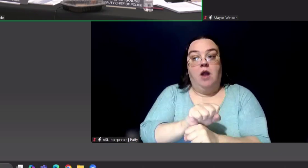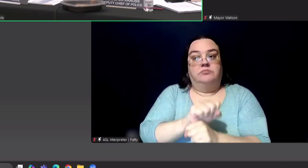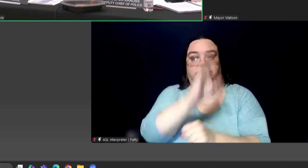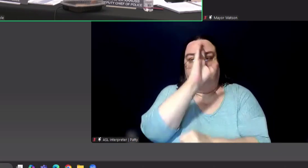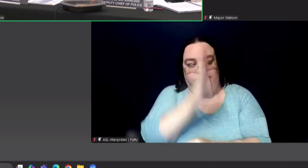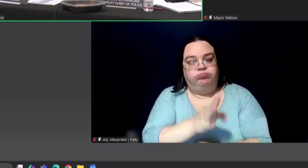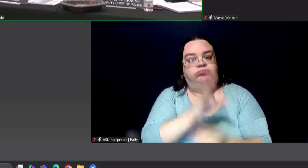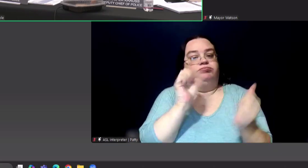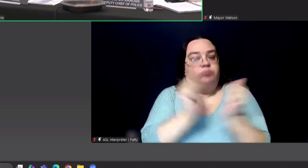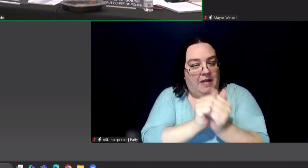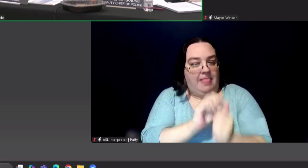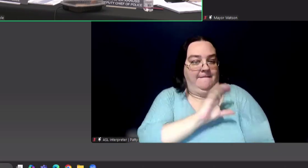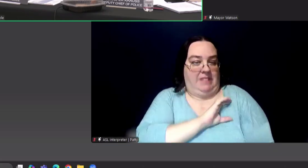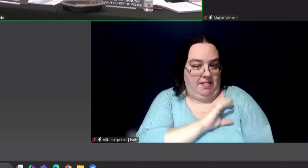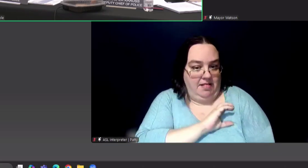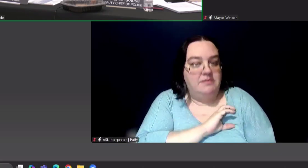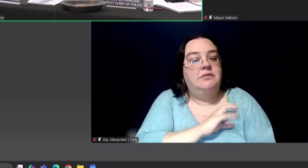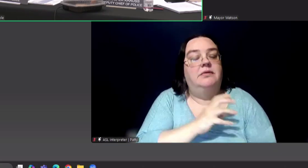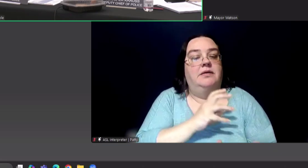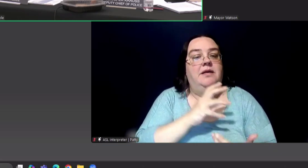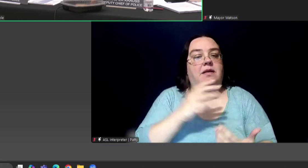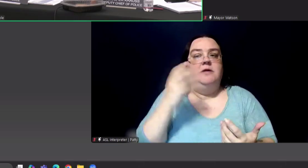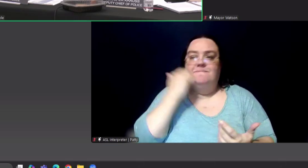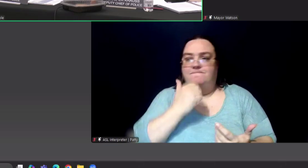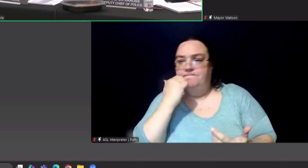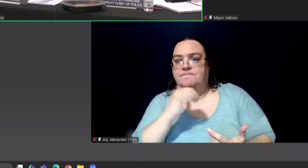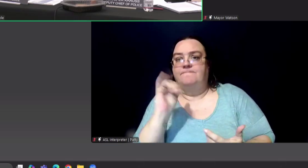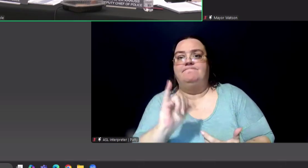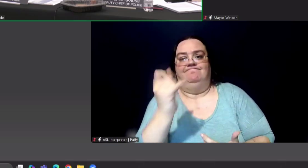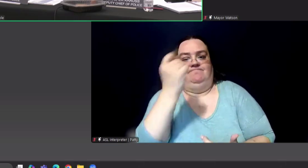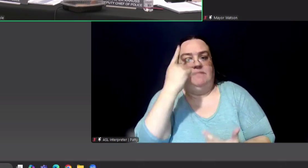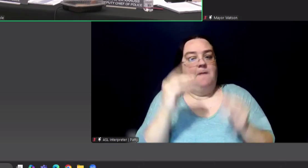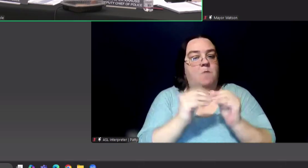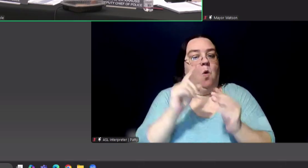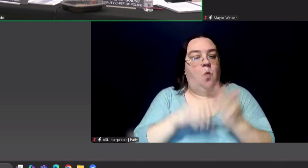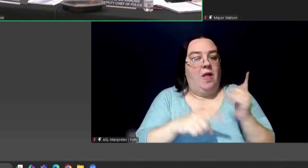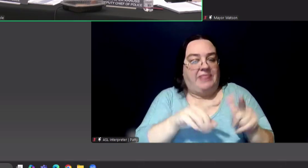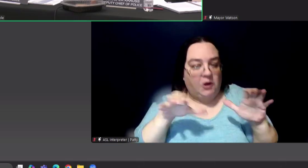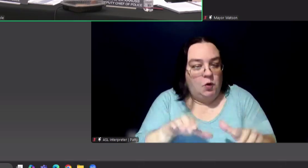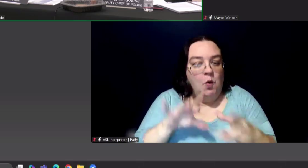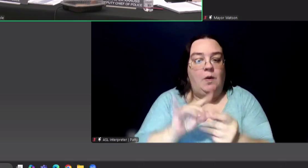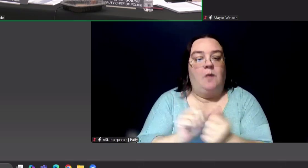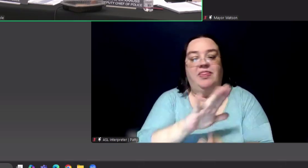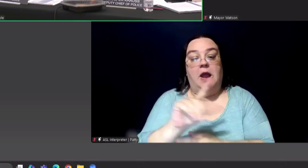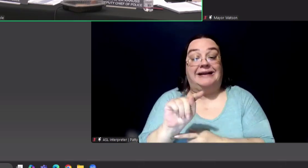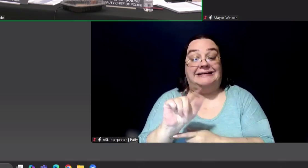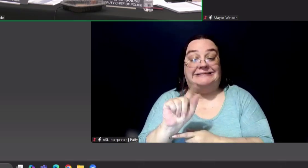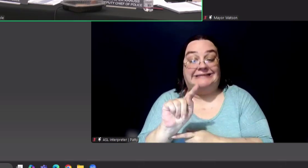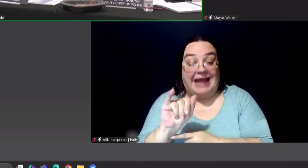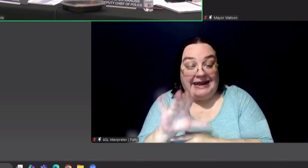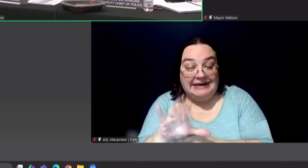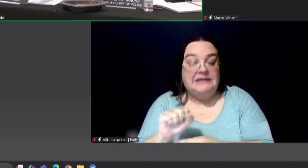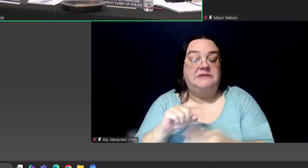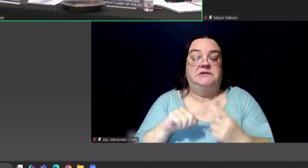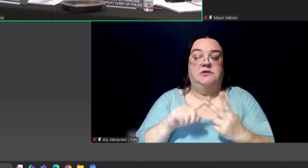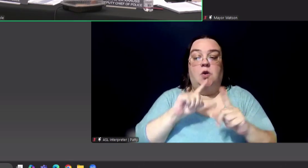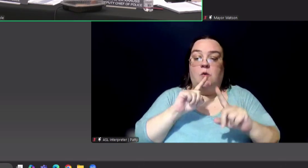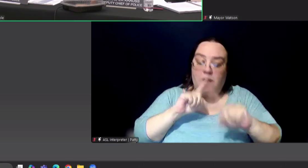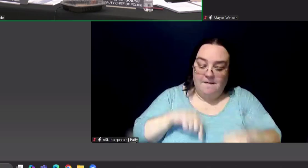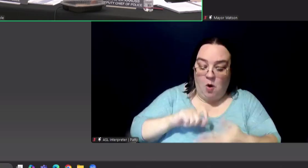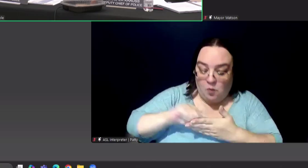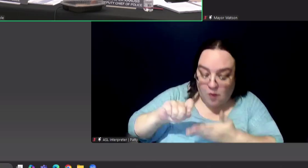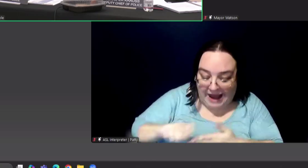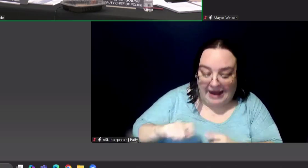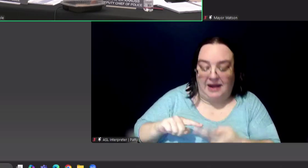better insight on day-to-day what our officers deal with tactically, report writing, traffic stops, and things of